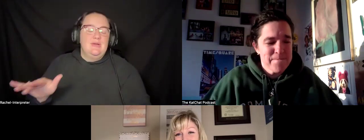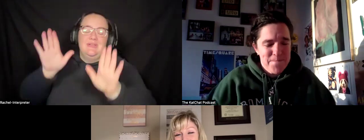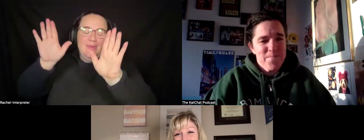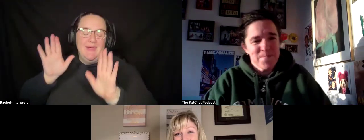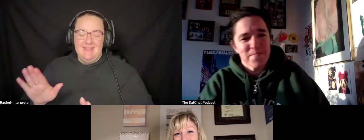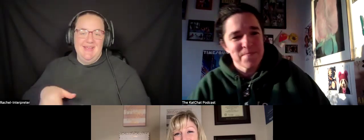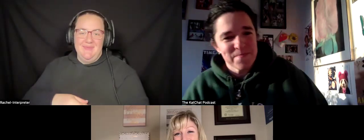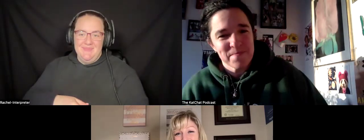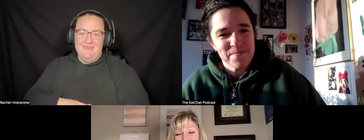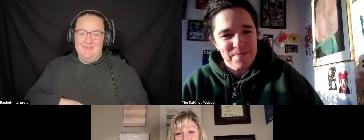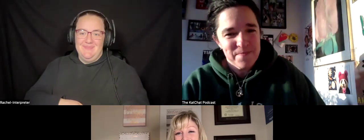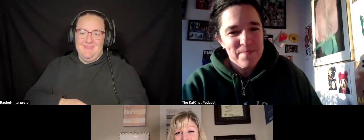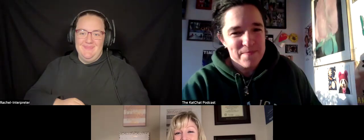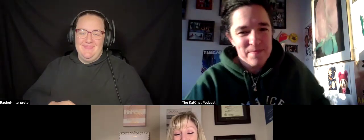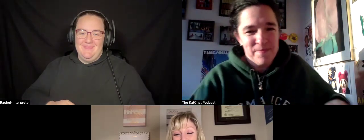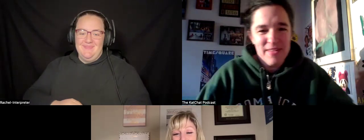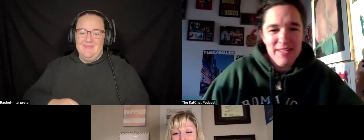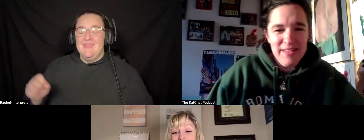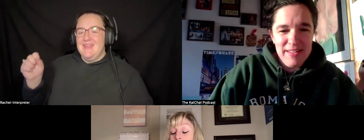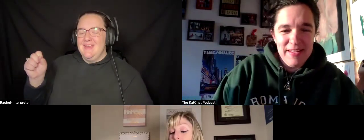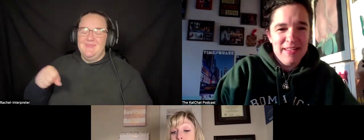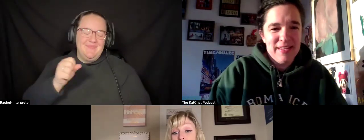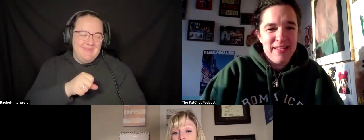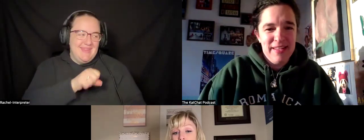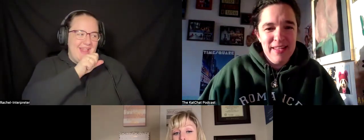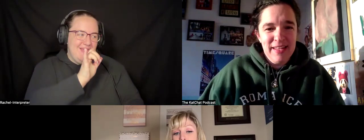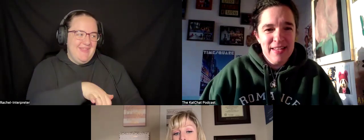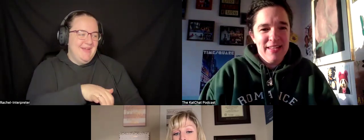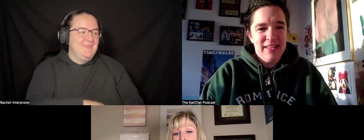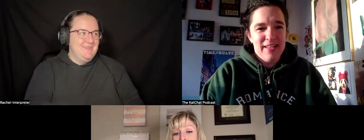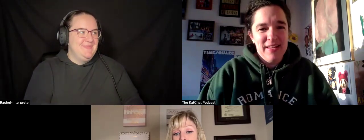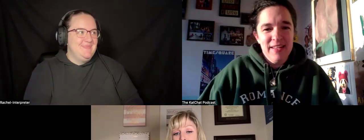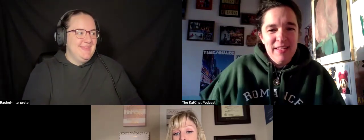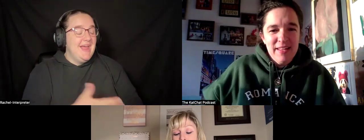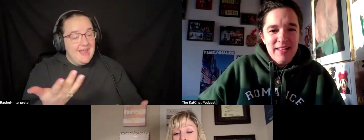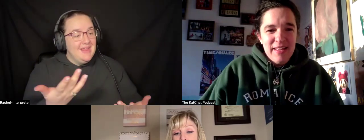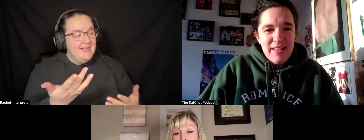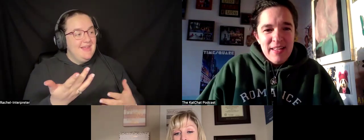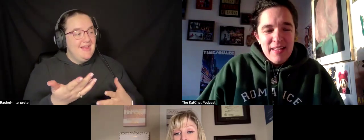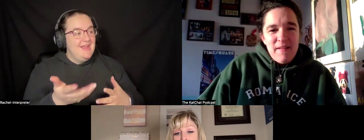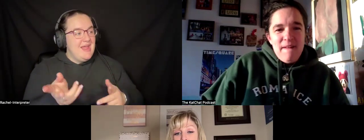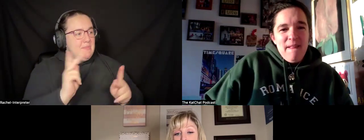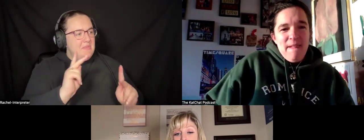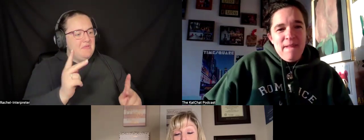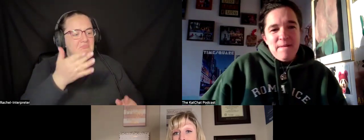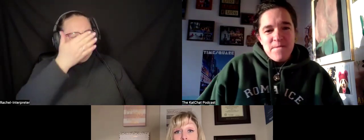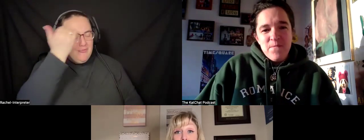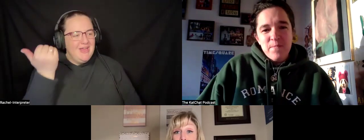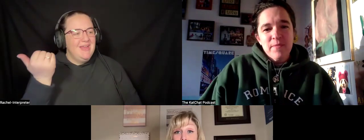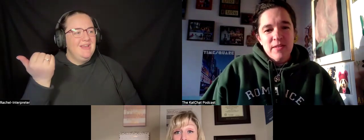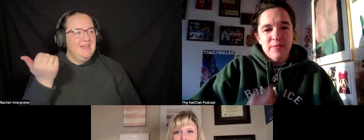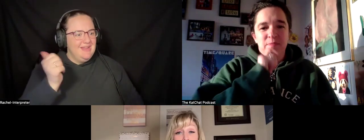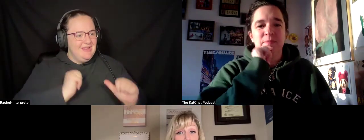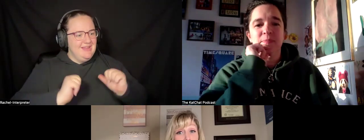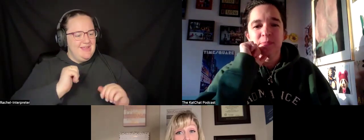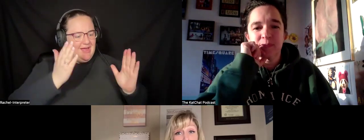amazing. Yeah, I love that. Well, and yeah, I mean, I think people kind of forget that the